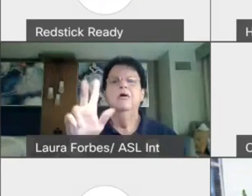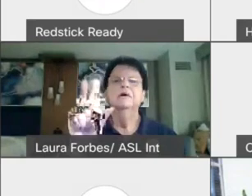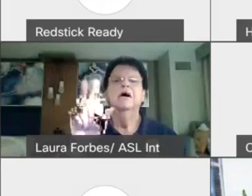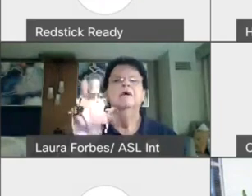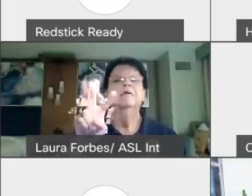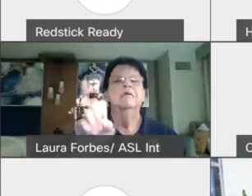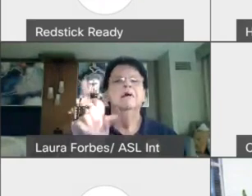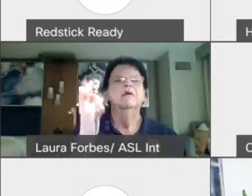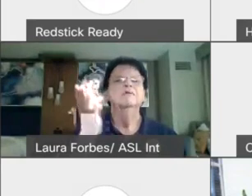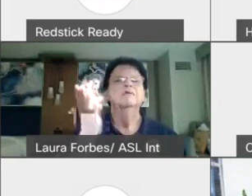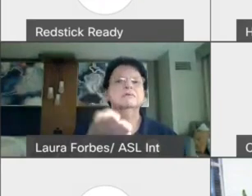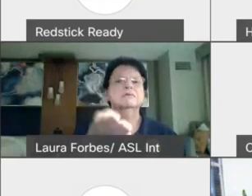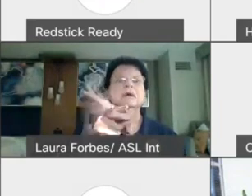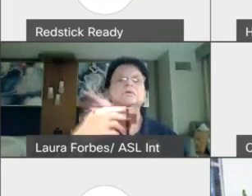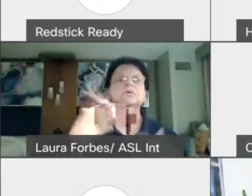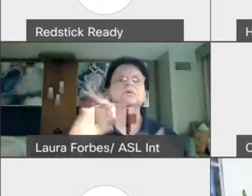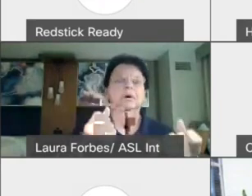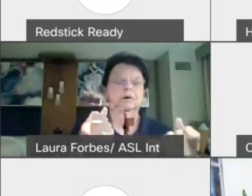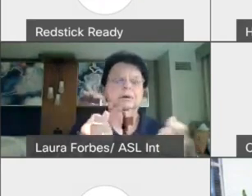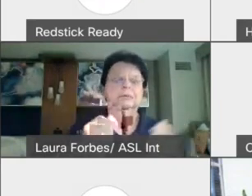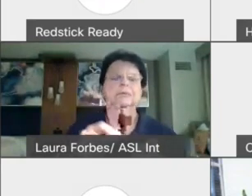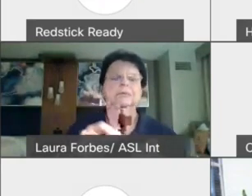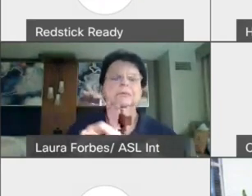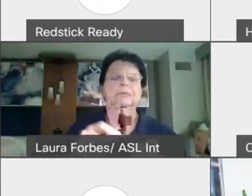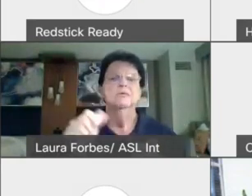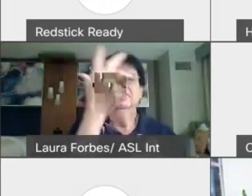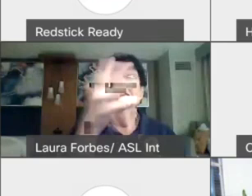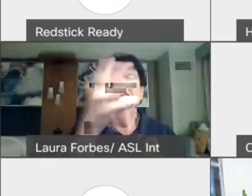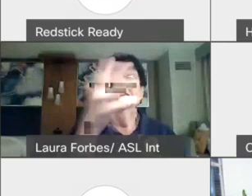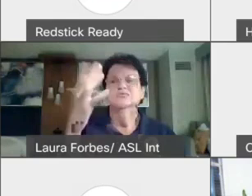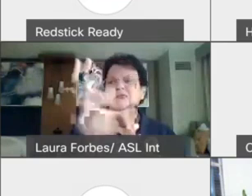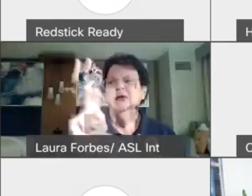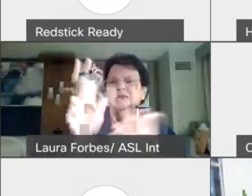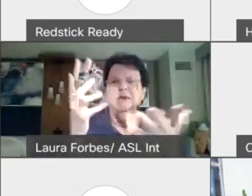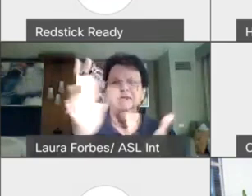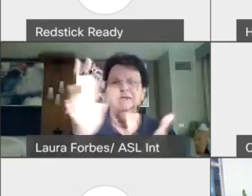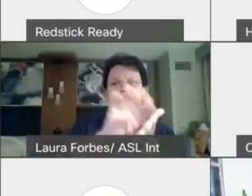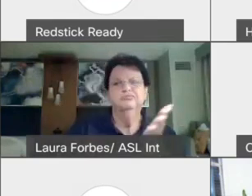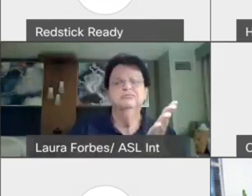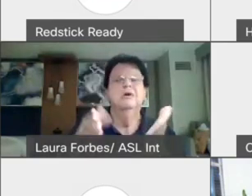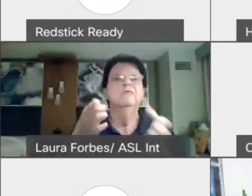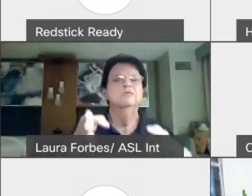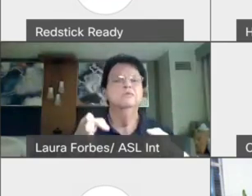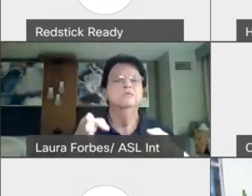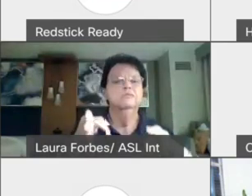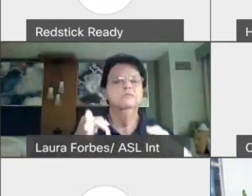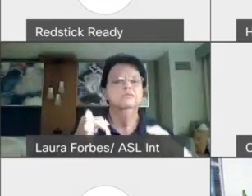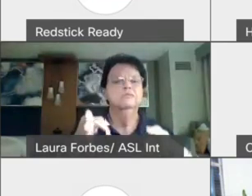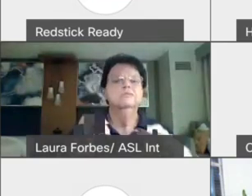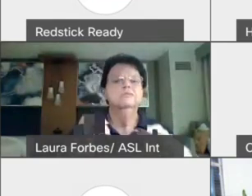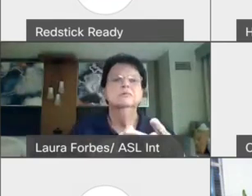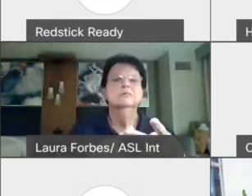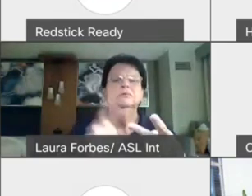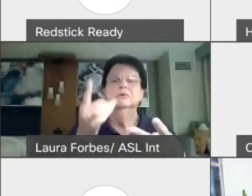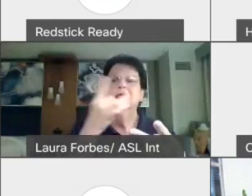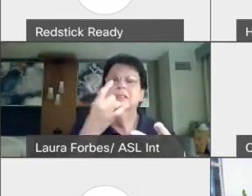brla.gov/recovery. As of last week, we've got all the trees cleared from the roadways. We've got our traffic